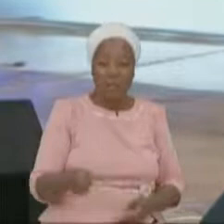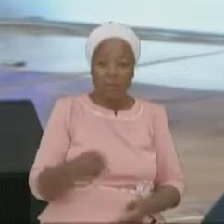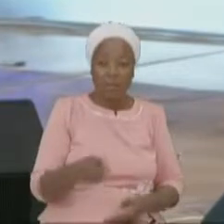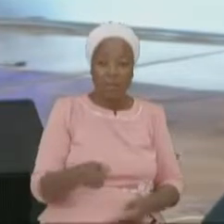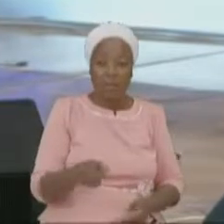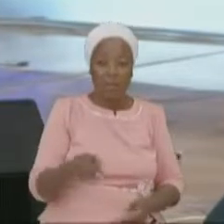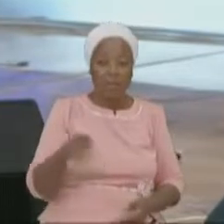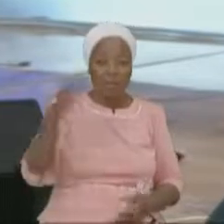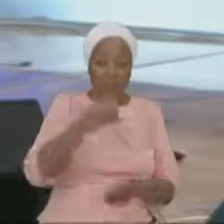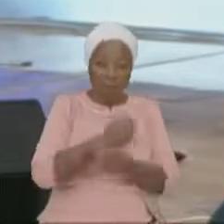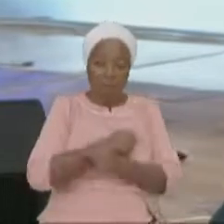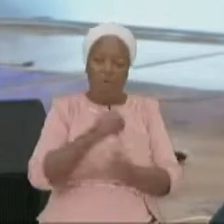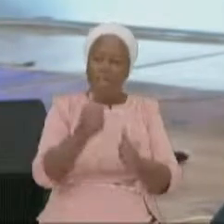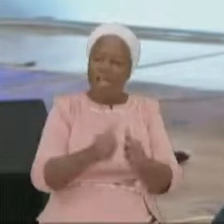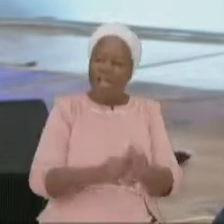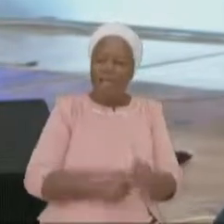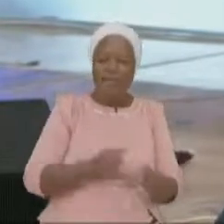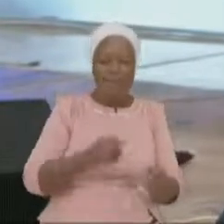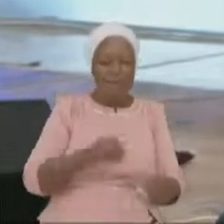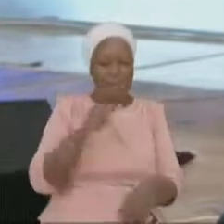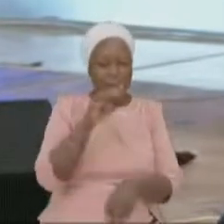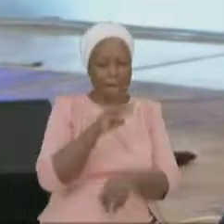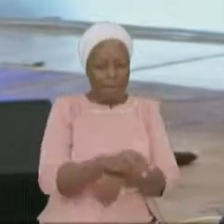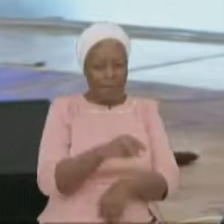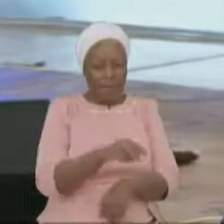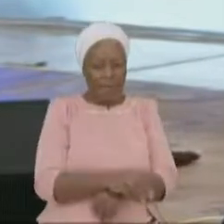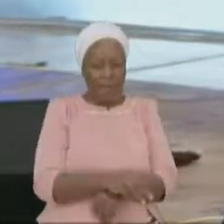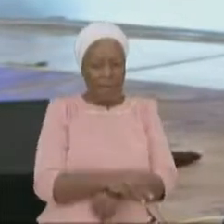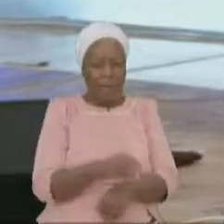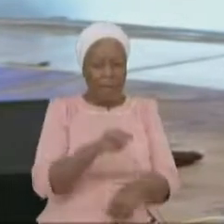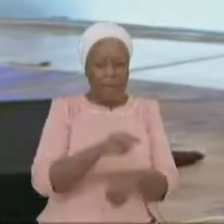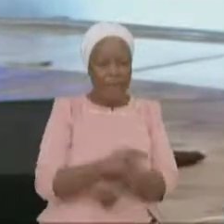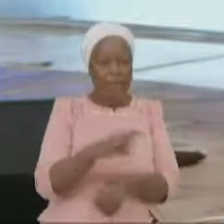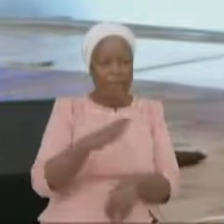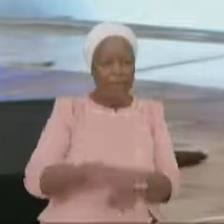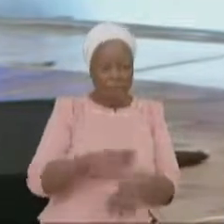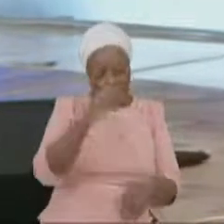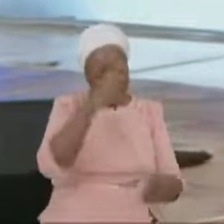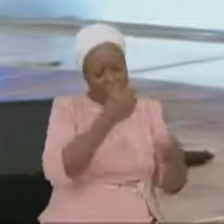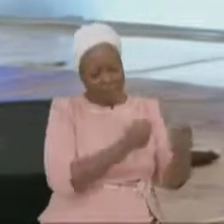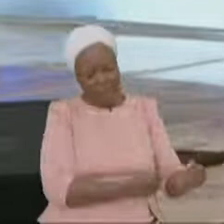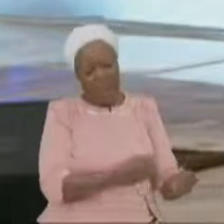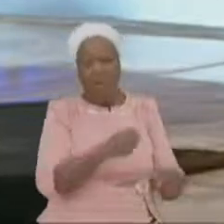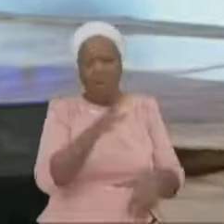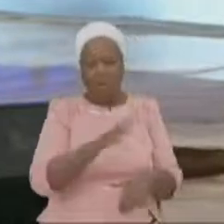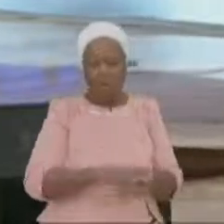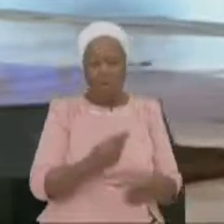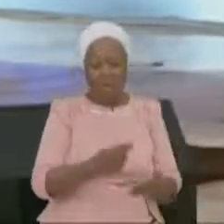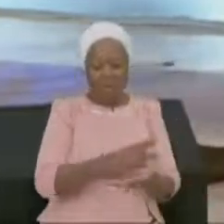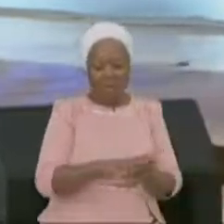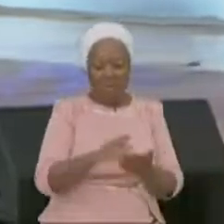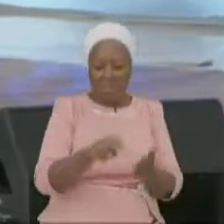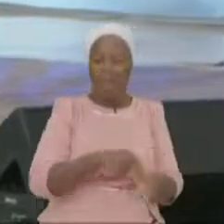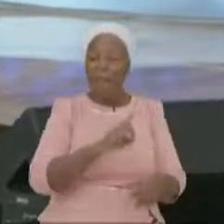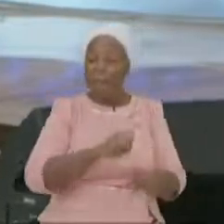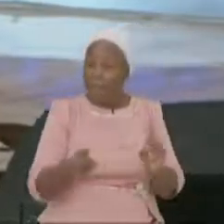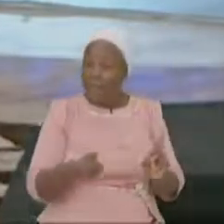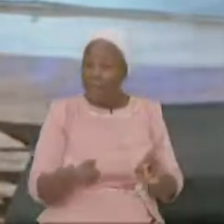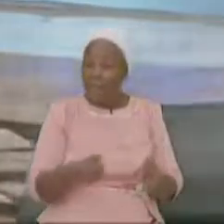of faith, even message of righteousness. But when